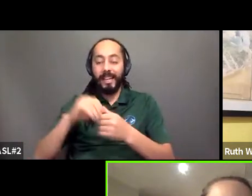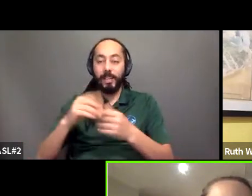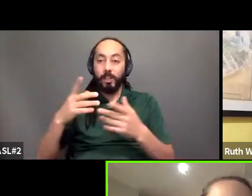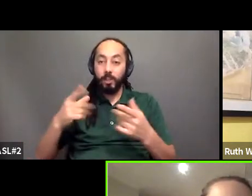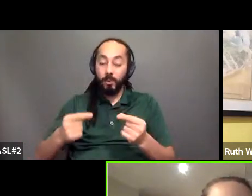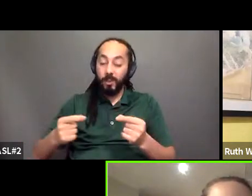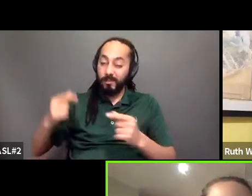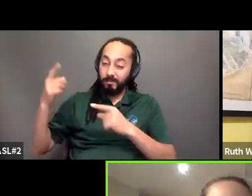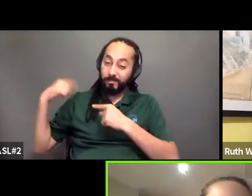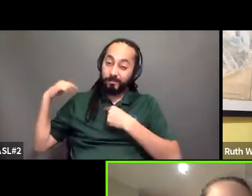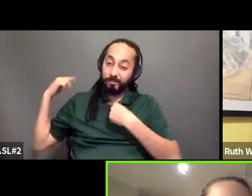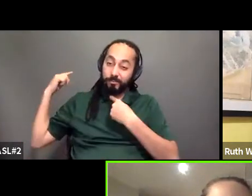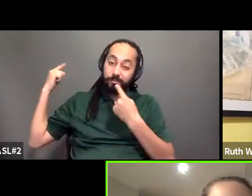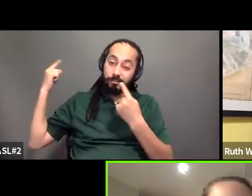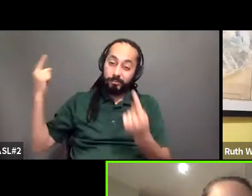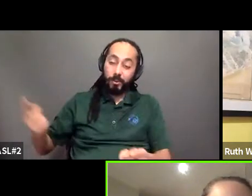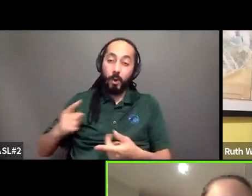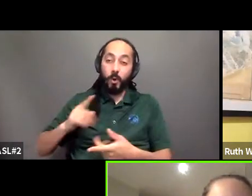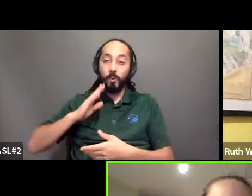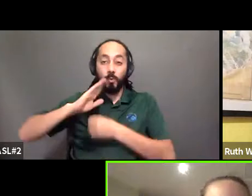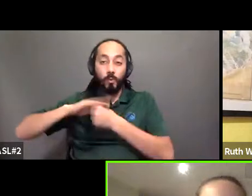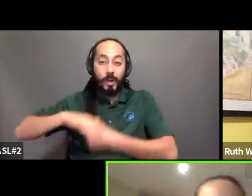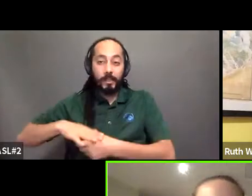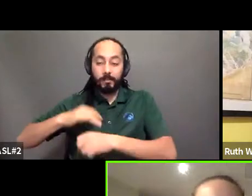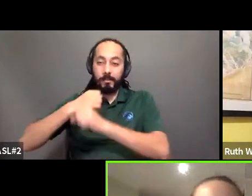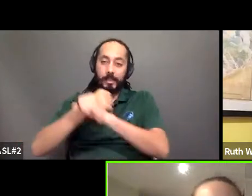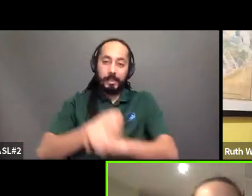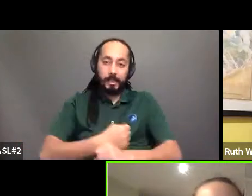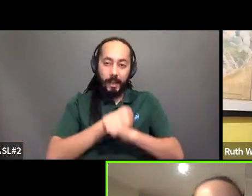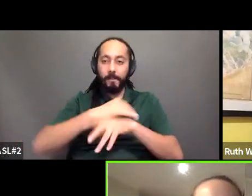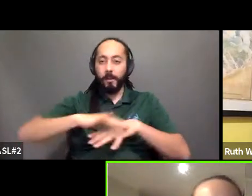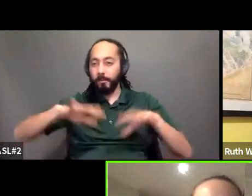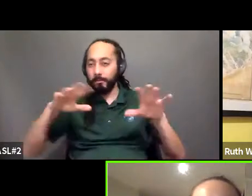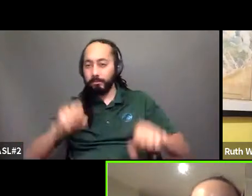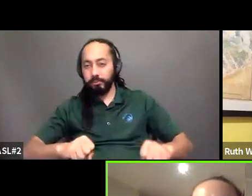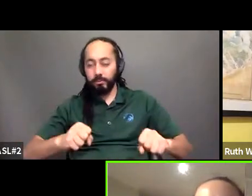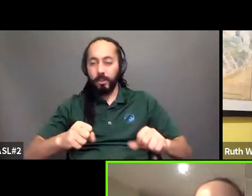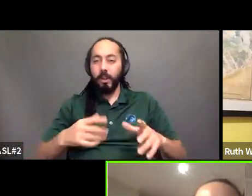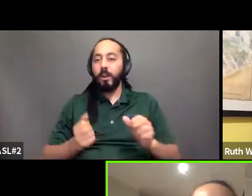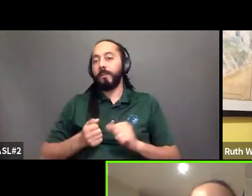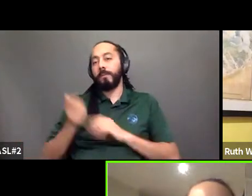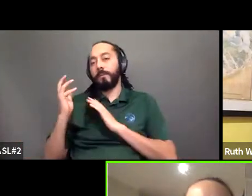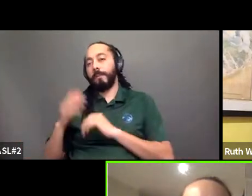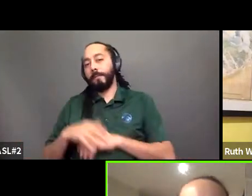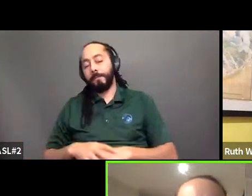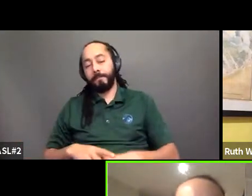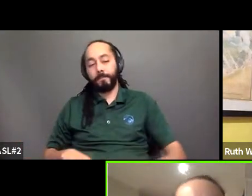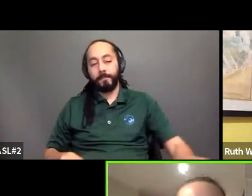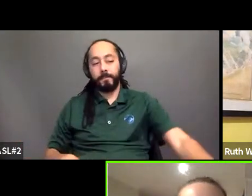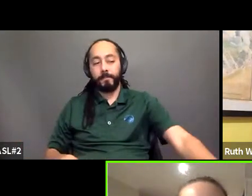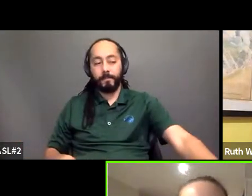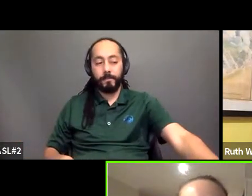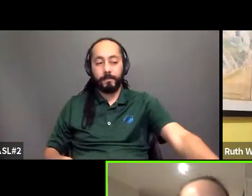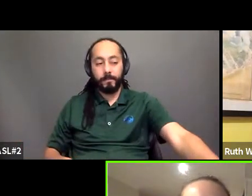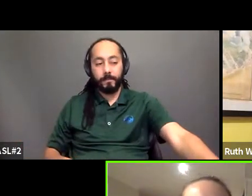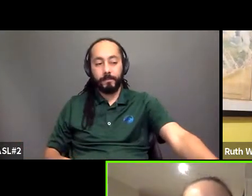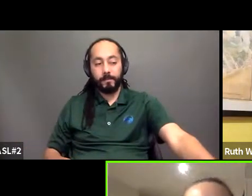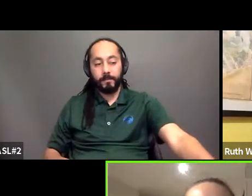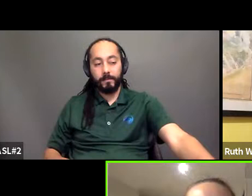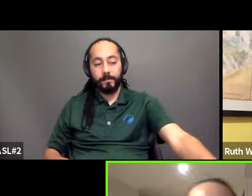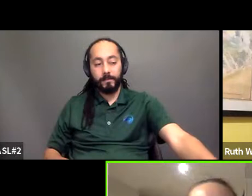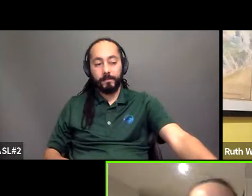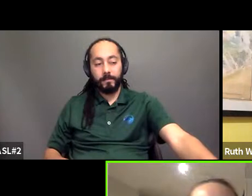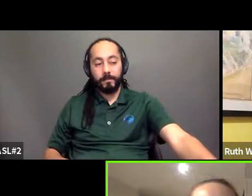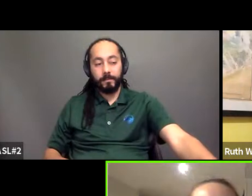of racism, enslavement, and colonization on these lands. But I can ask a more specific question here